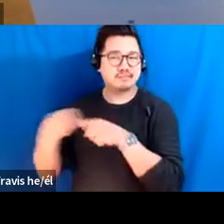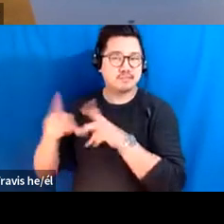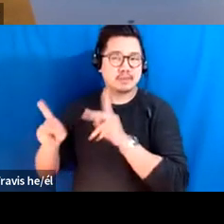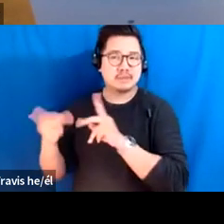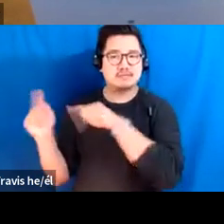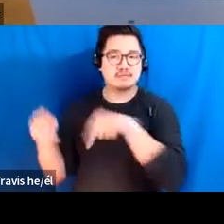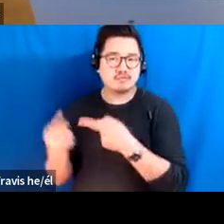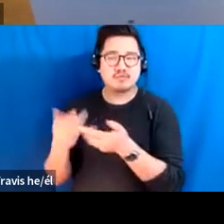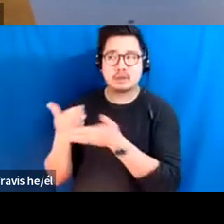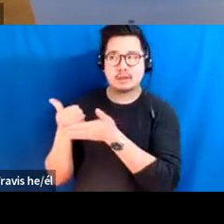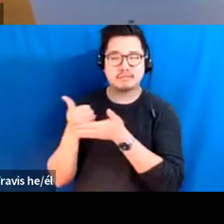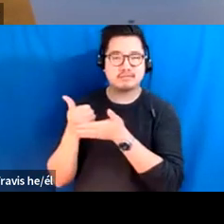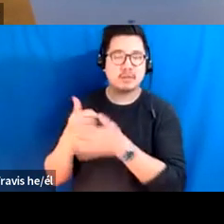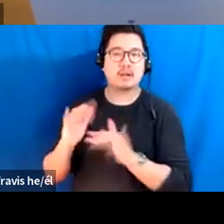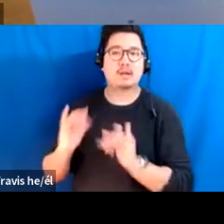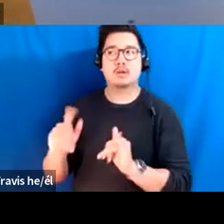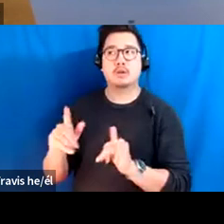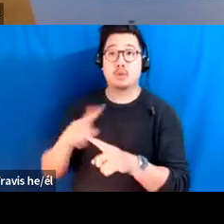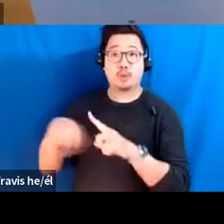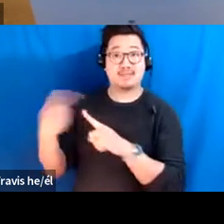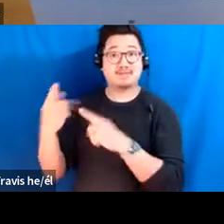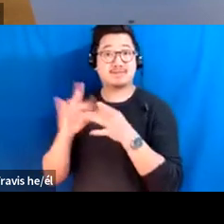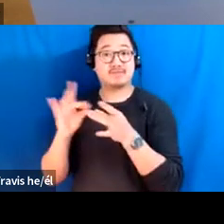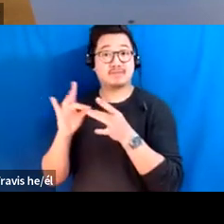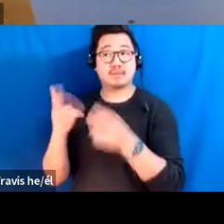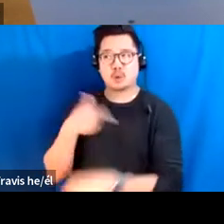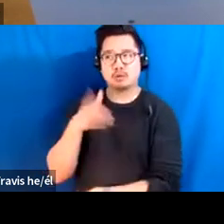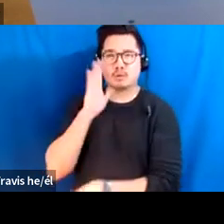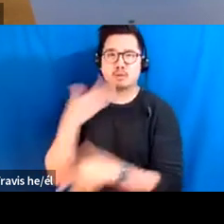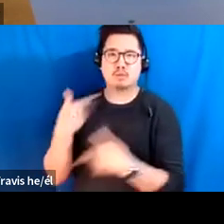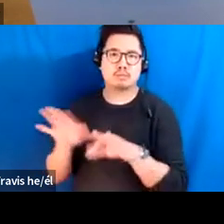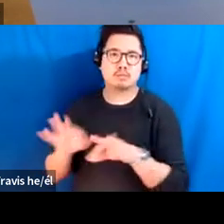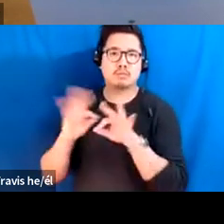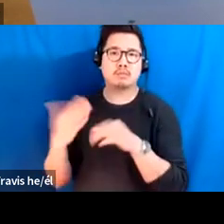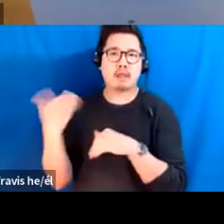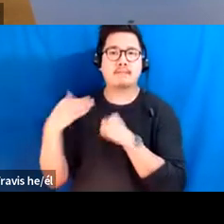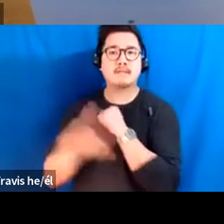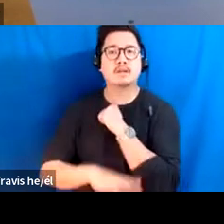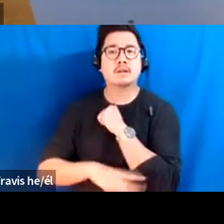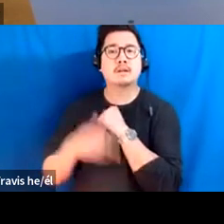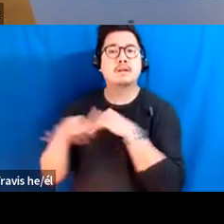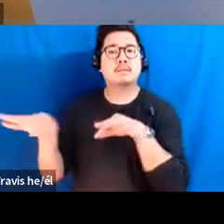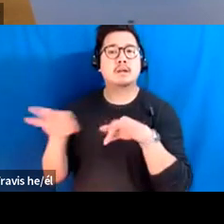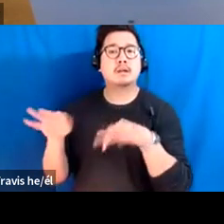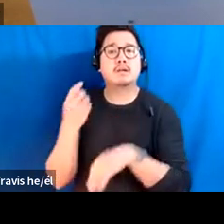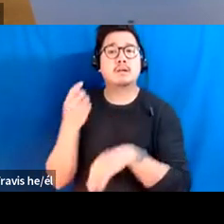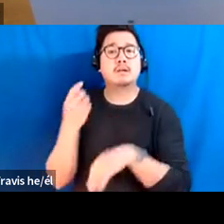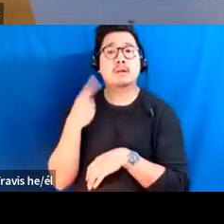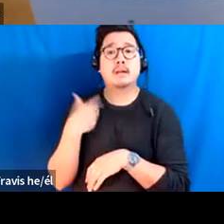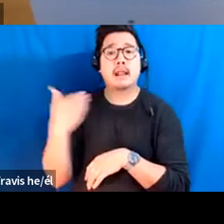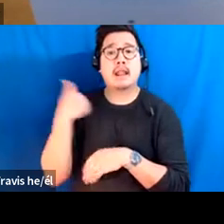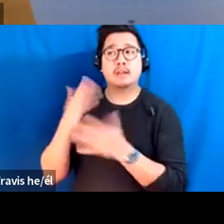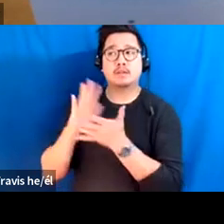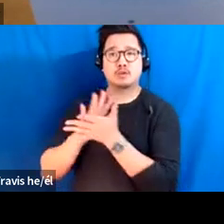very seriously when they speak to this and when they express concerns last fall at some of the changes the school committee did turn back to the district and